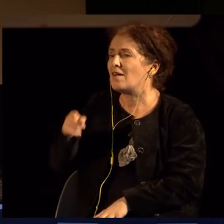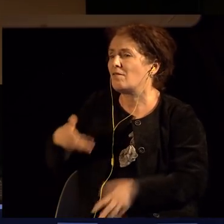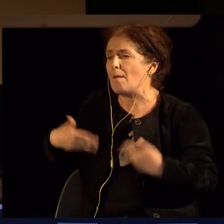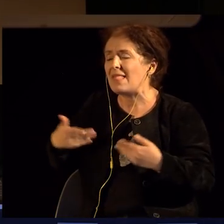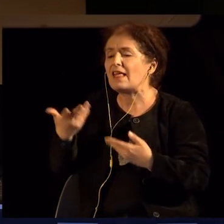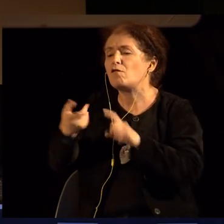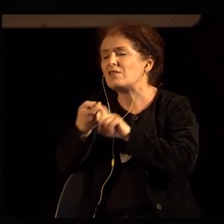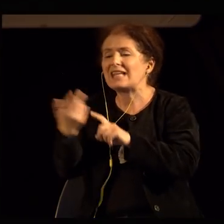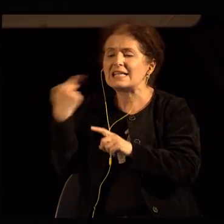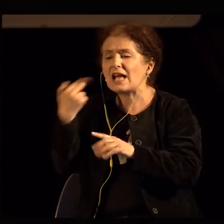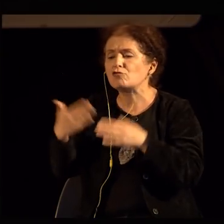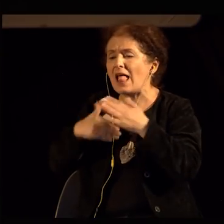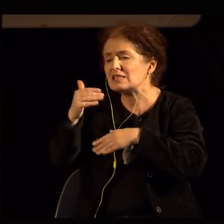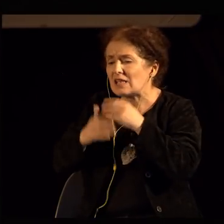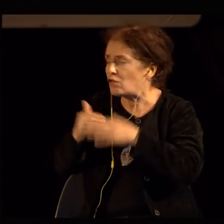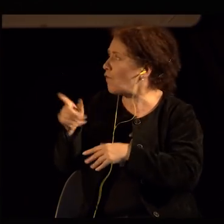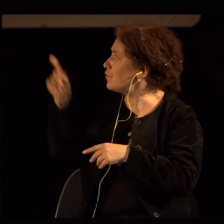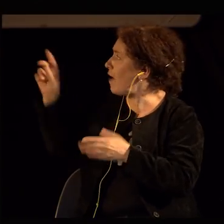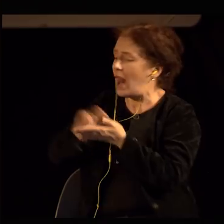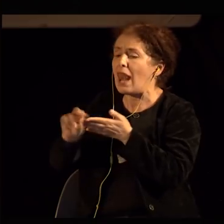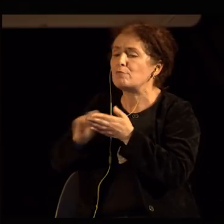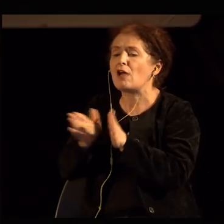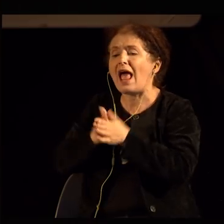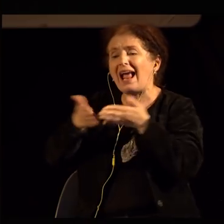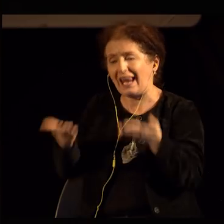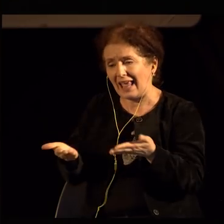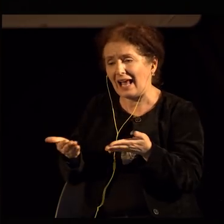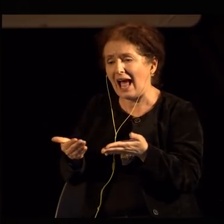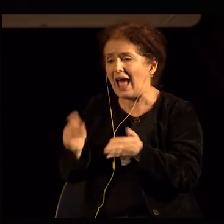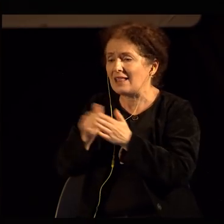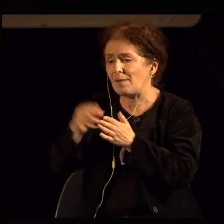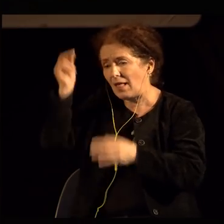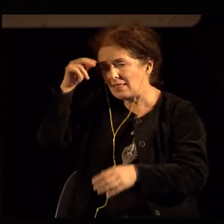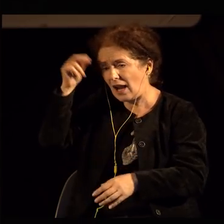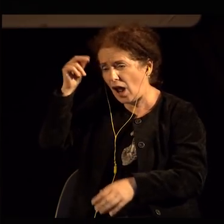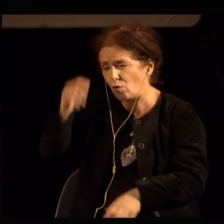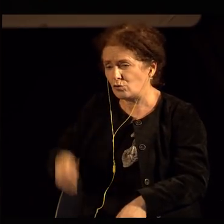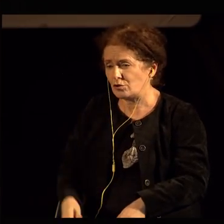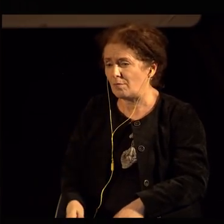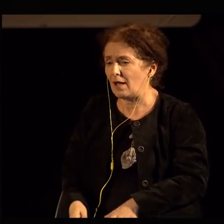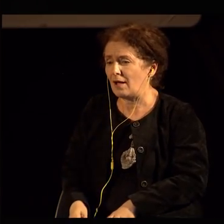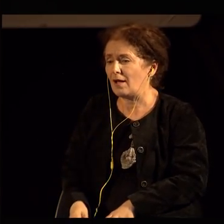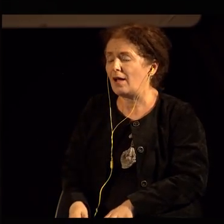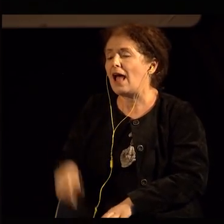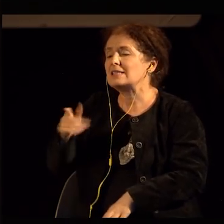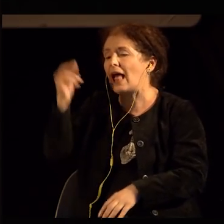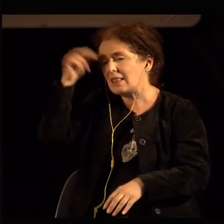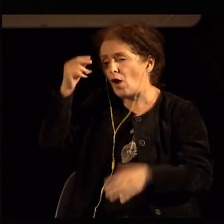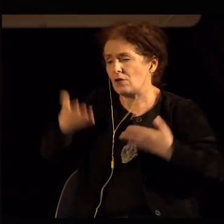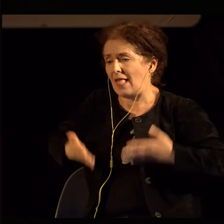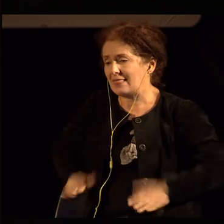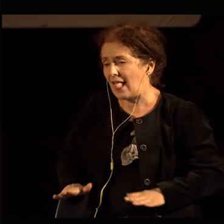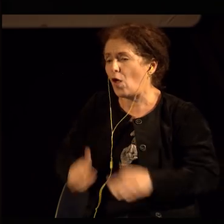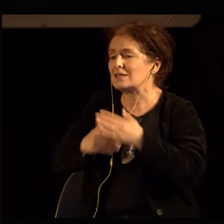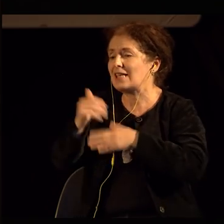that we need to teach young women about their own bodies and about pleasure to be able to have